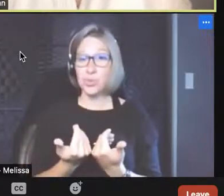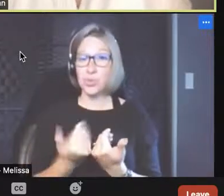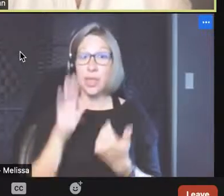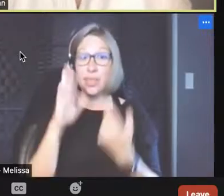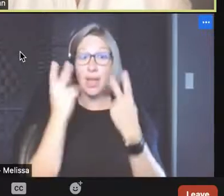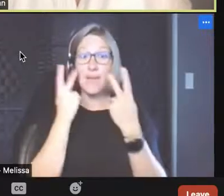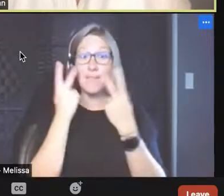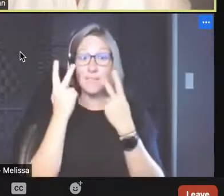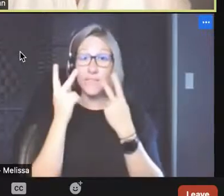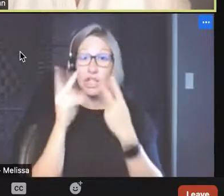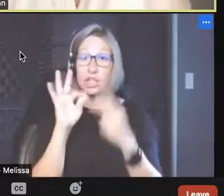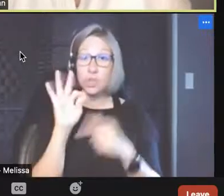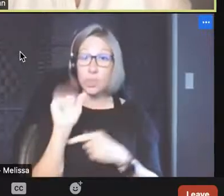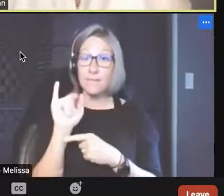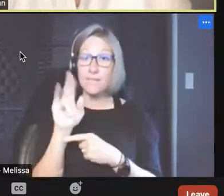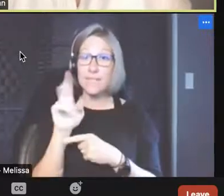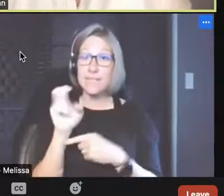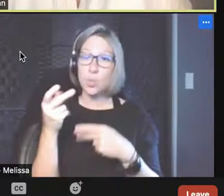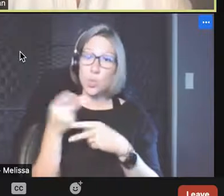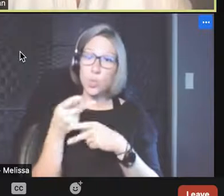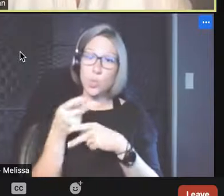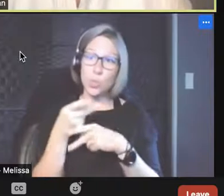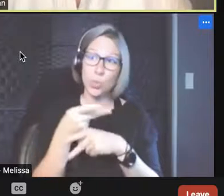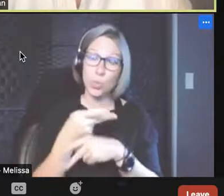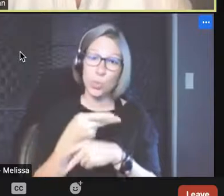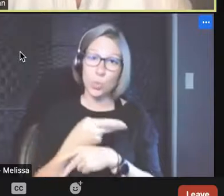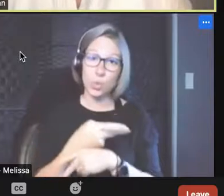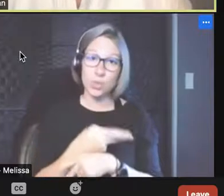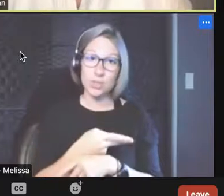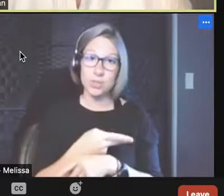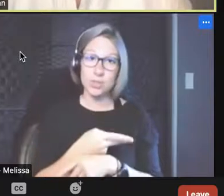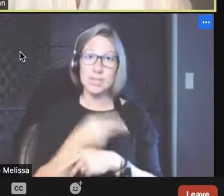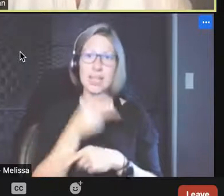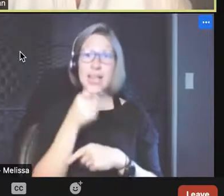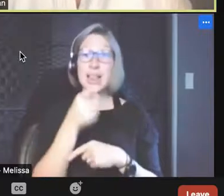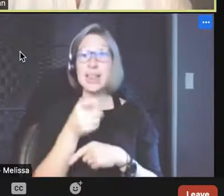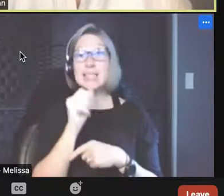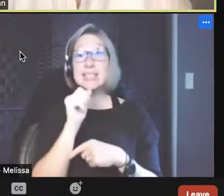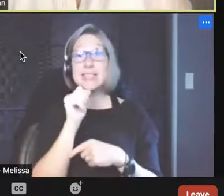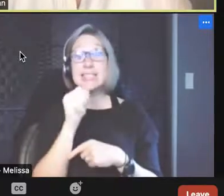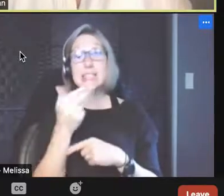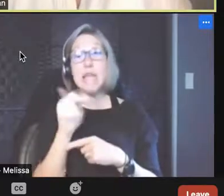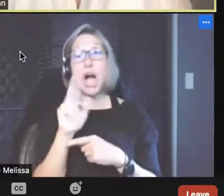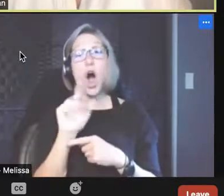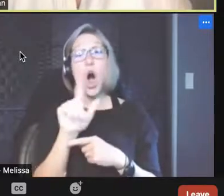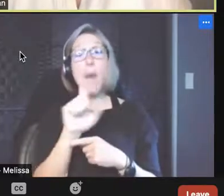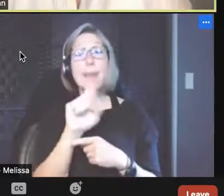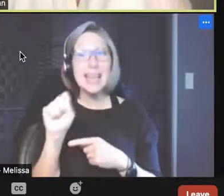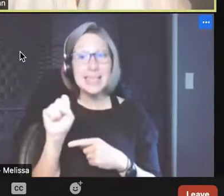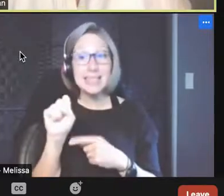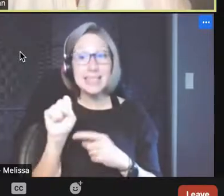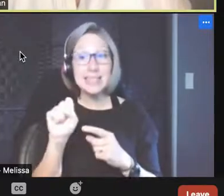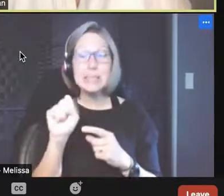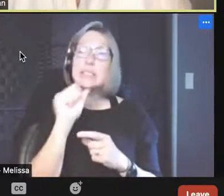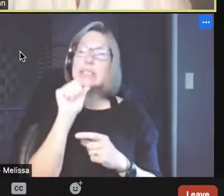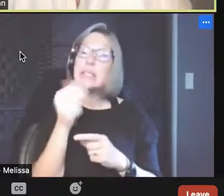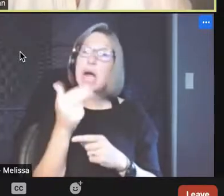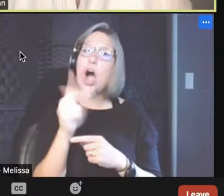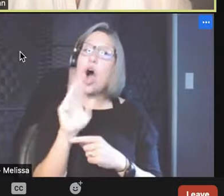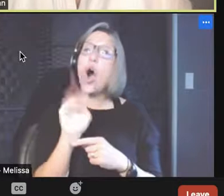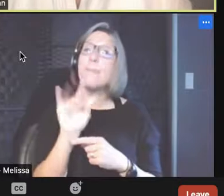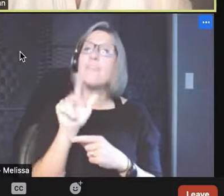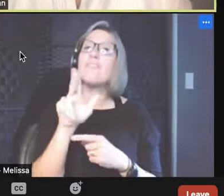worse. This is not a harmless display. I'm not saying it's a harmful display, but what I'm saying